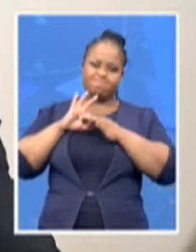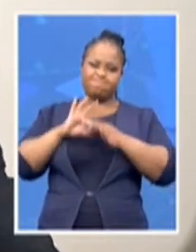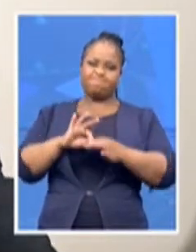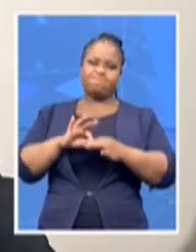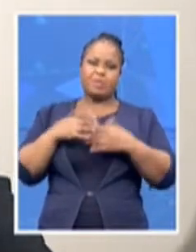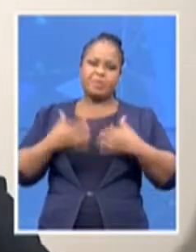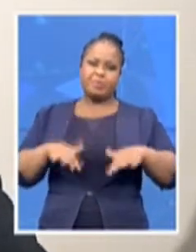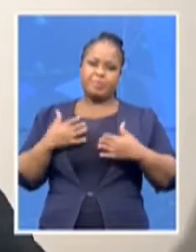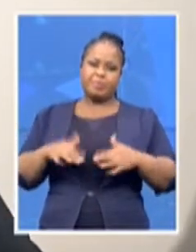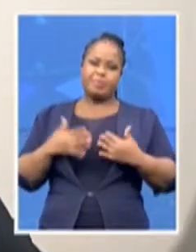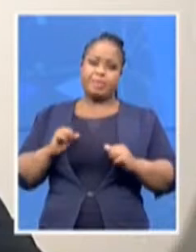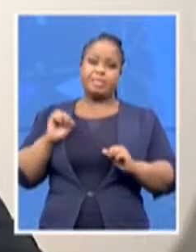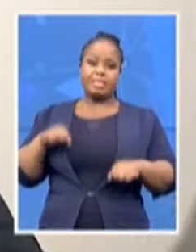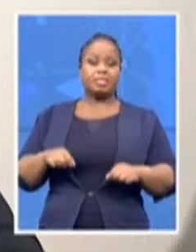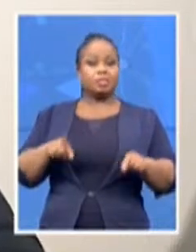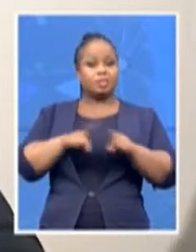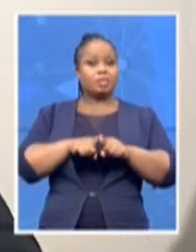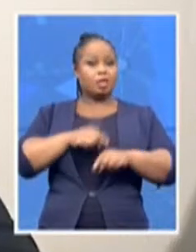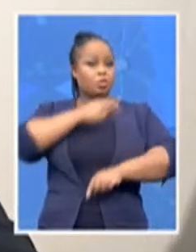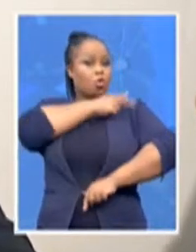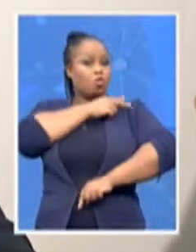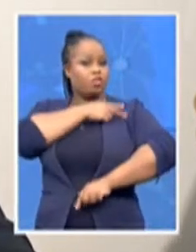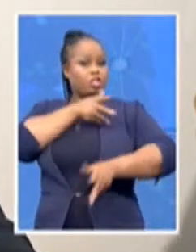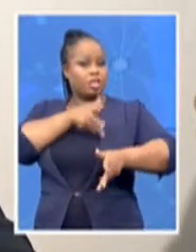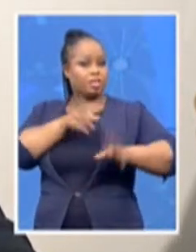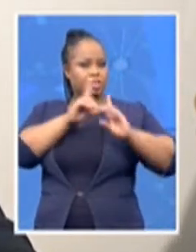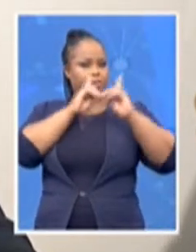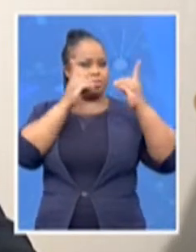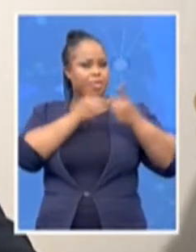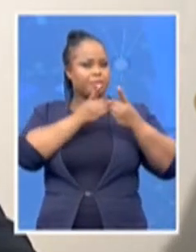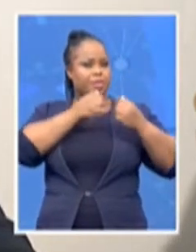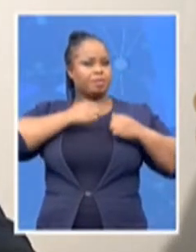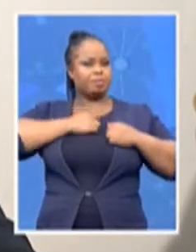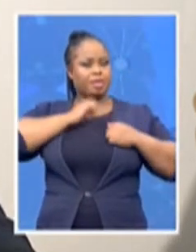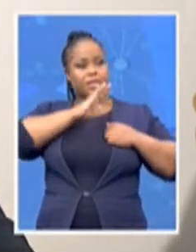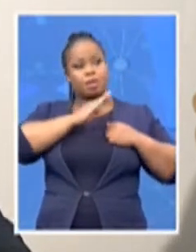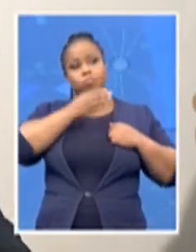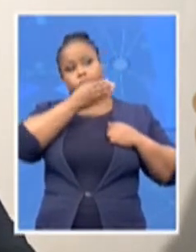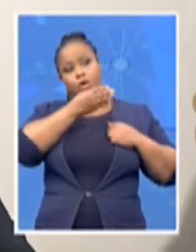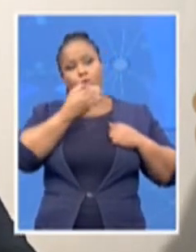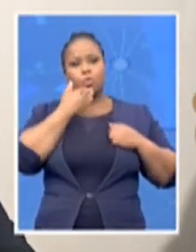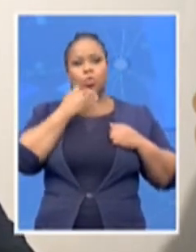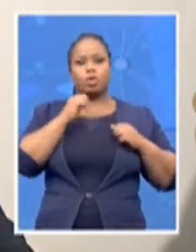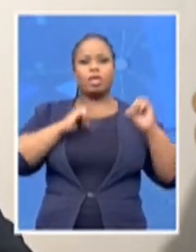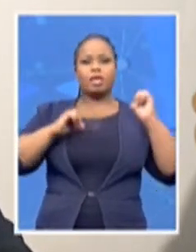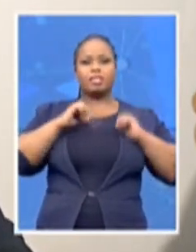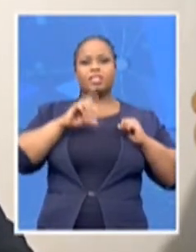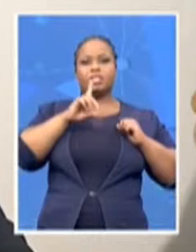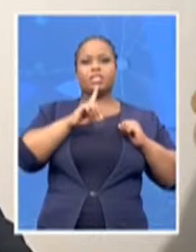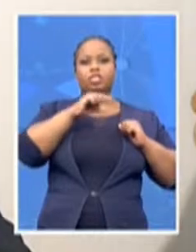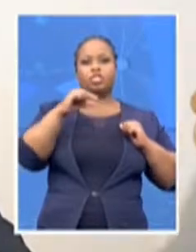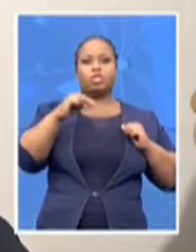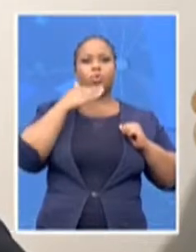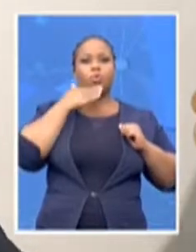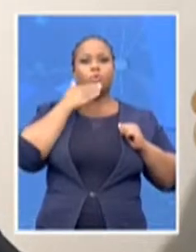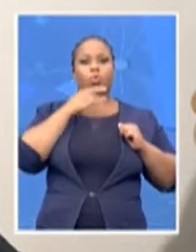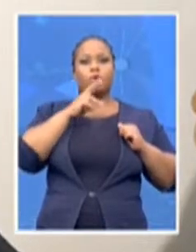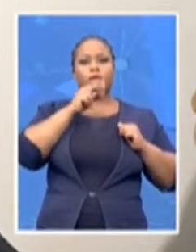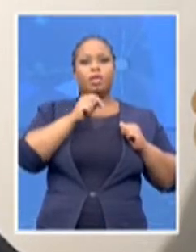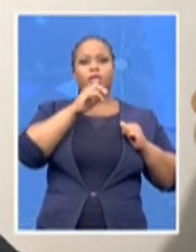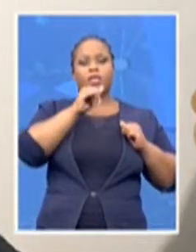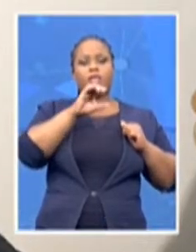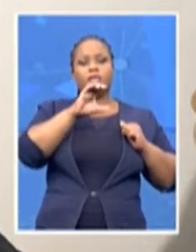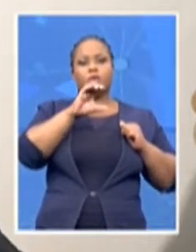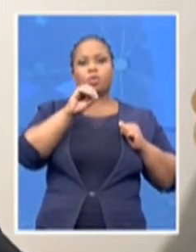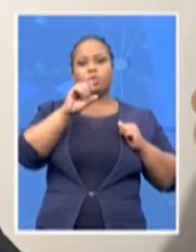our department, I'm with the acting DG there, Dr. Nicholas Crisp, who's been managing the vaccination.